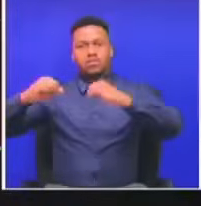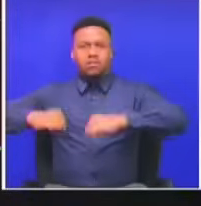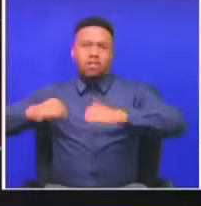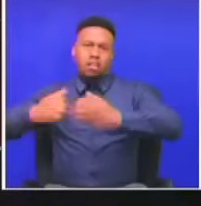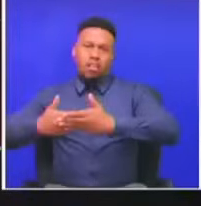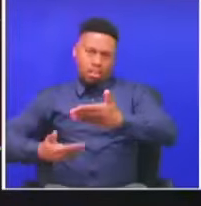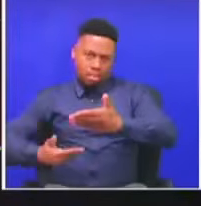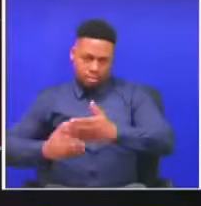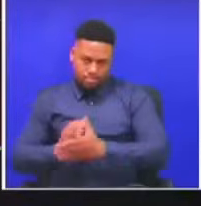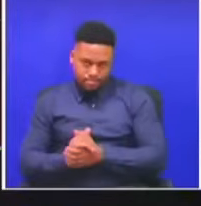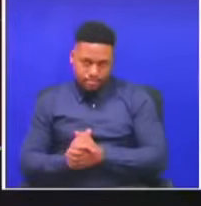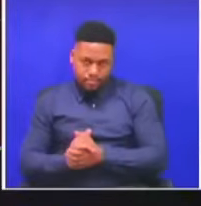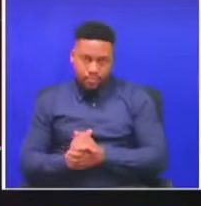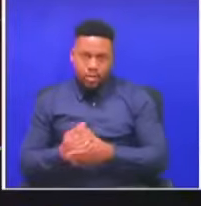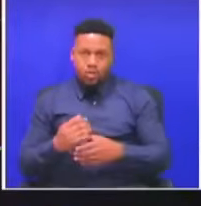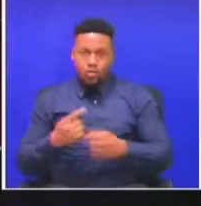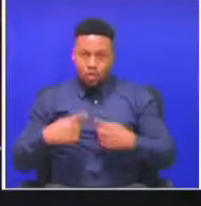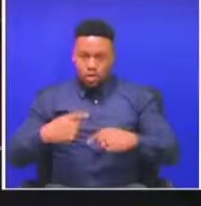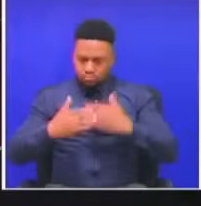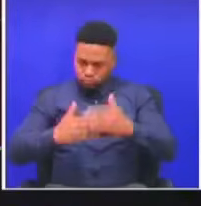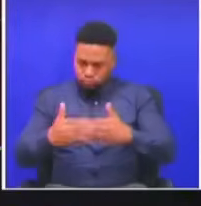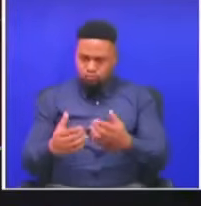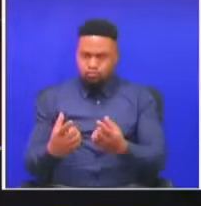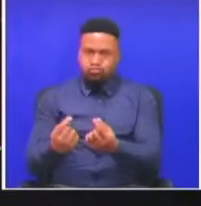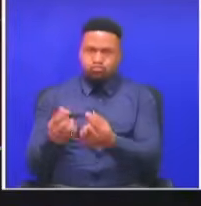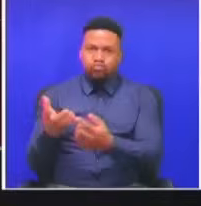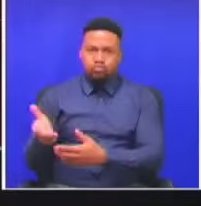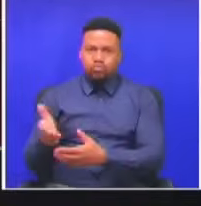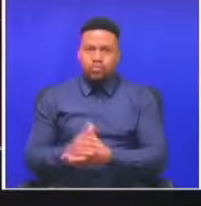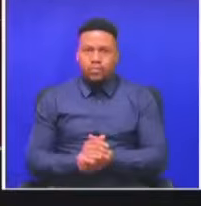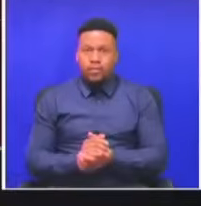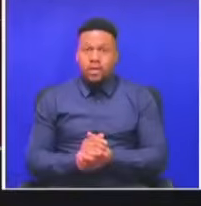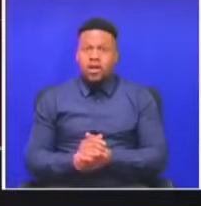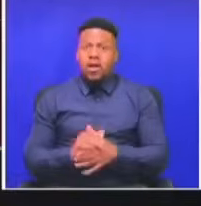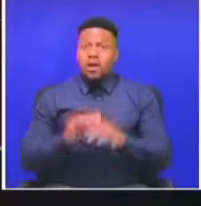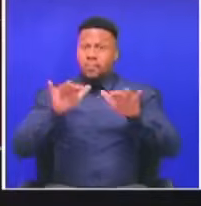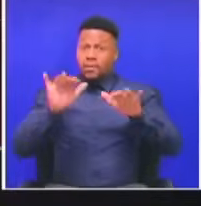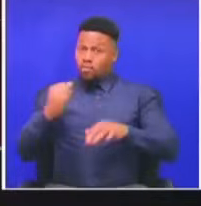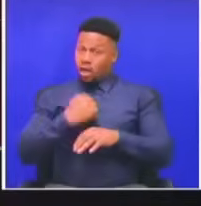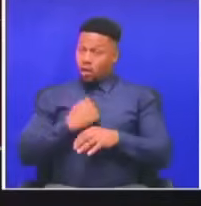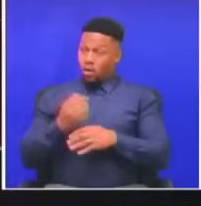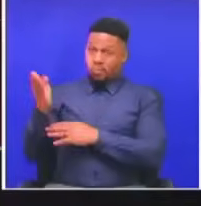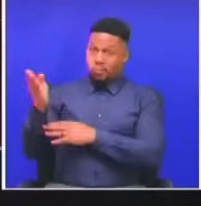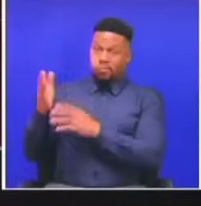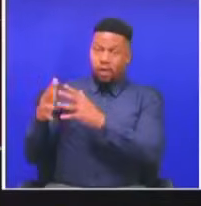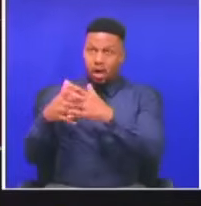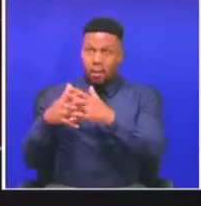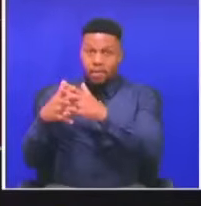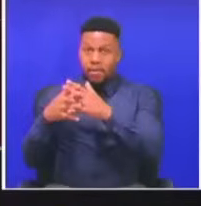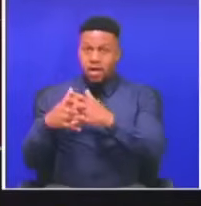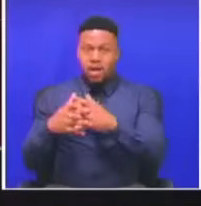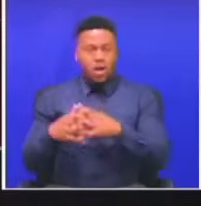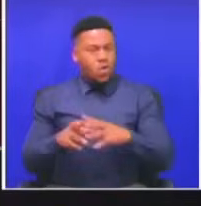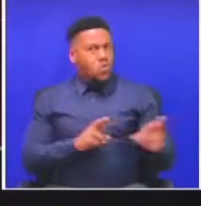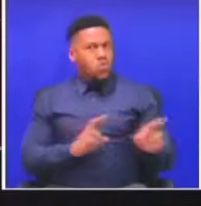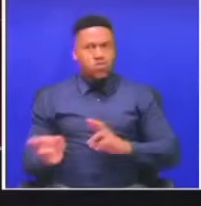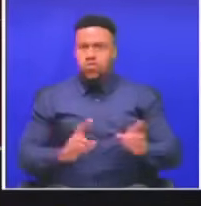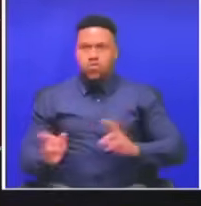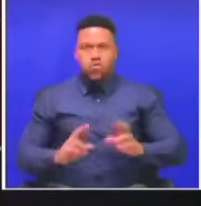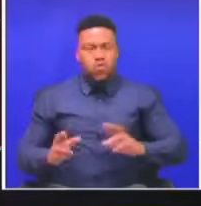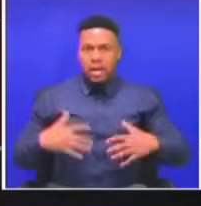are proceeding with this. Now, our people who are in the United States now are fully fired up with this type of